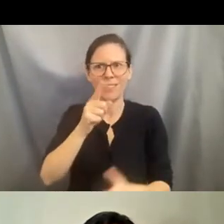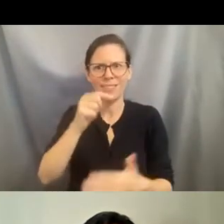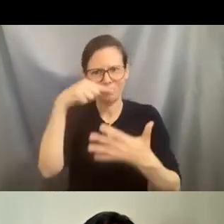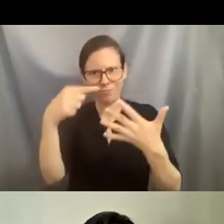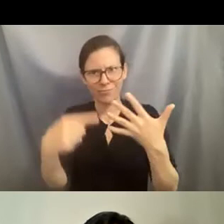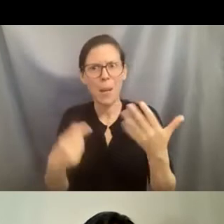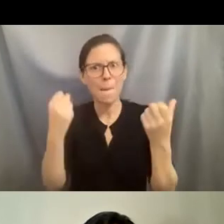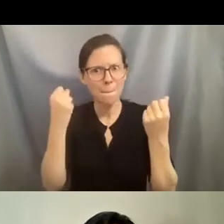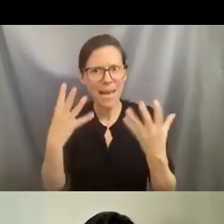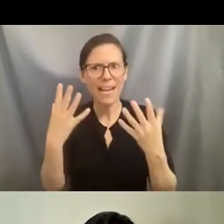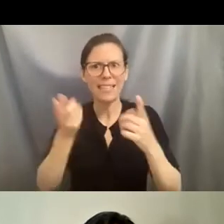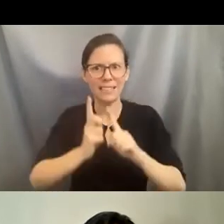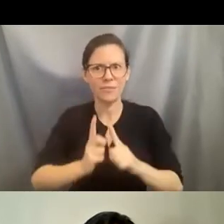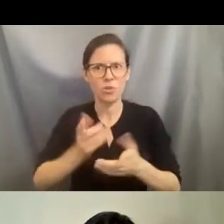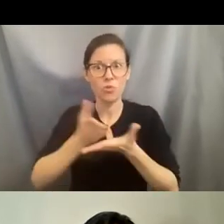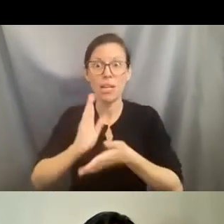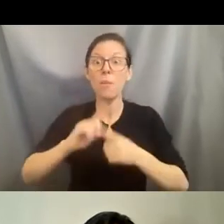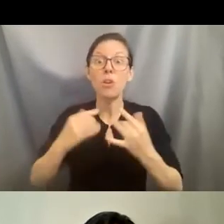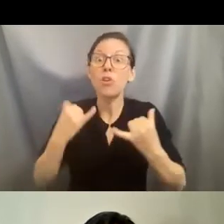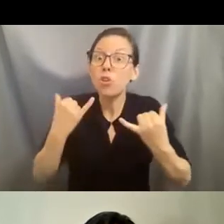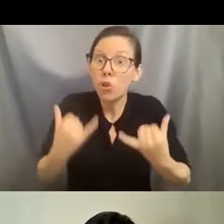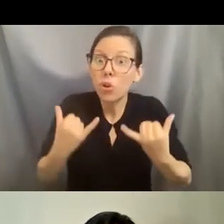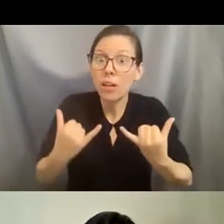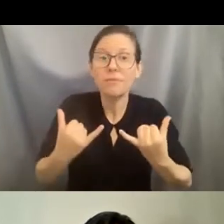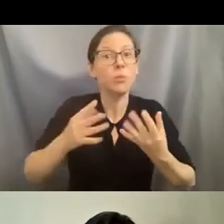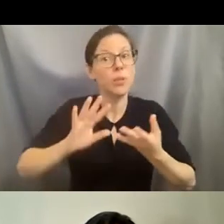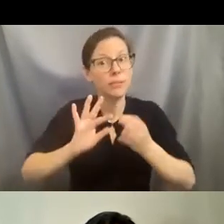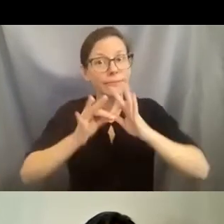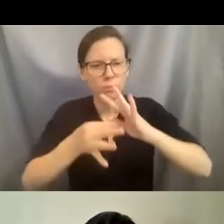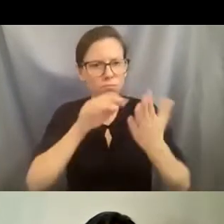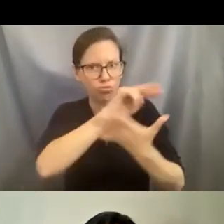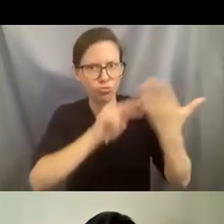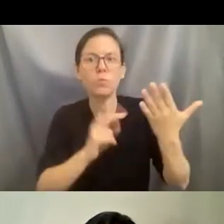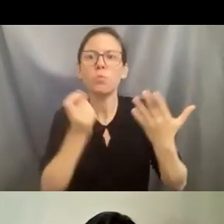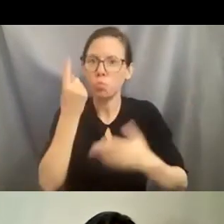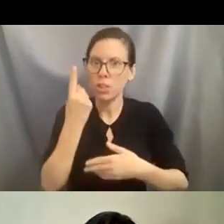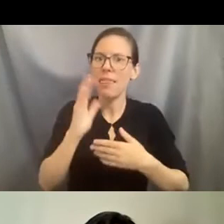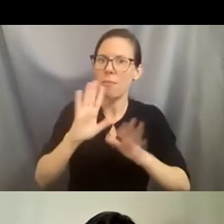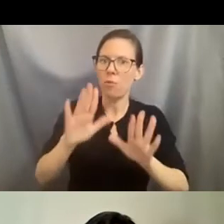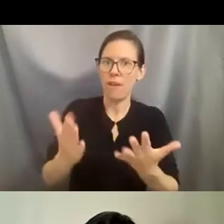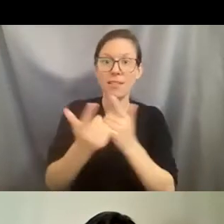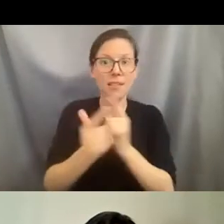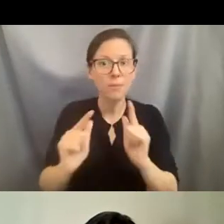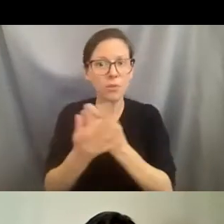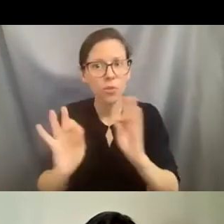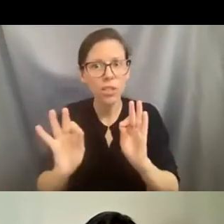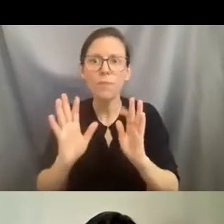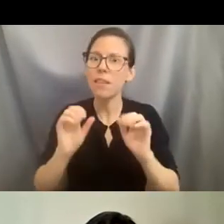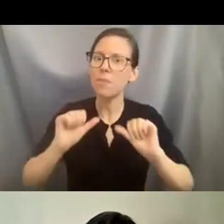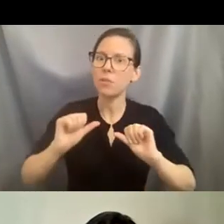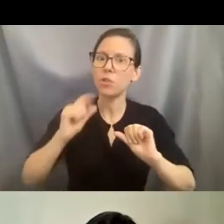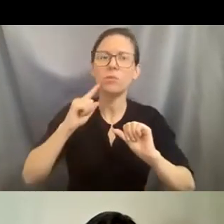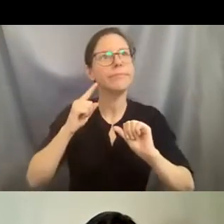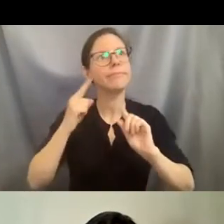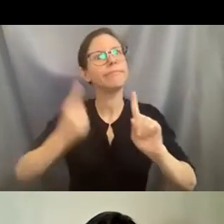our modern day to provide the liberty and freedom and ability for the pursuit of happiness.